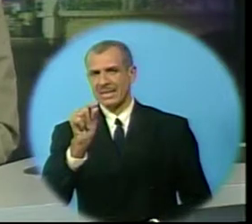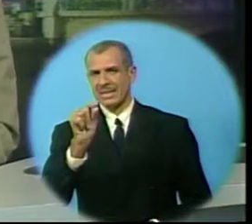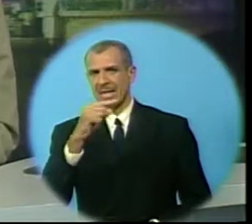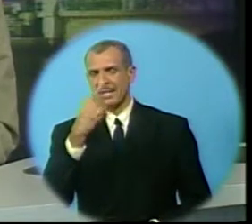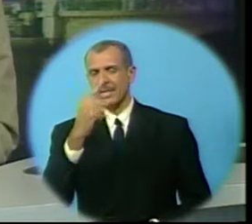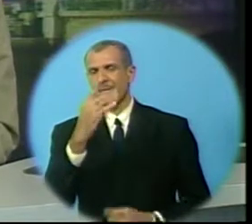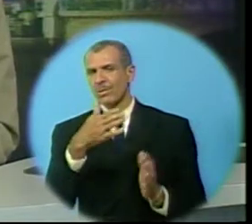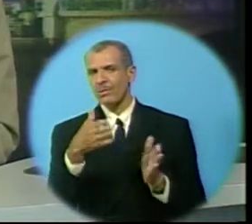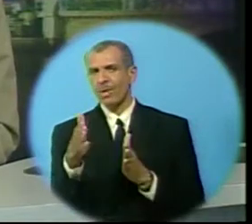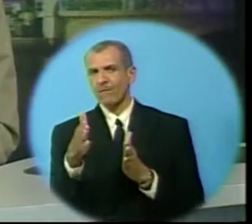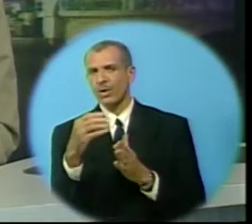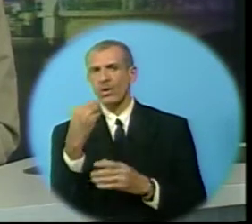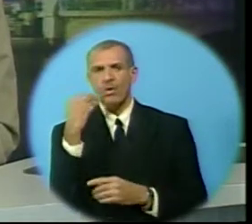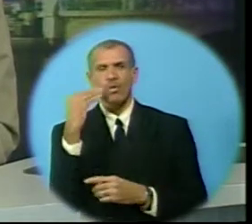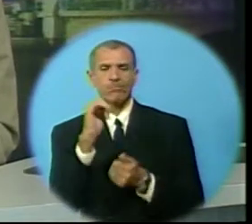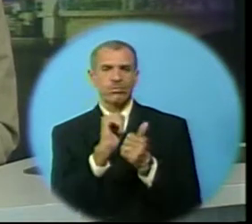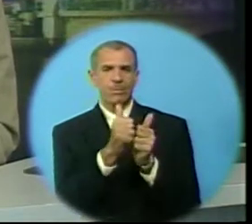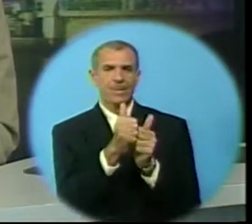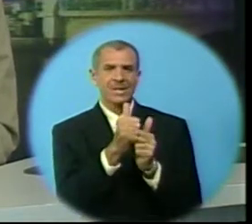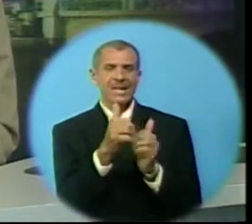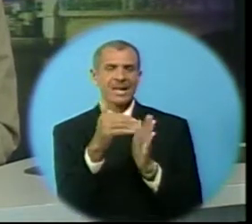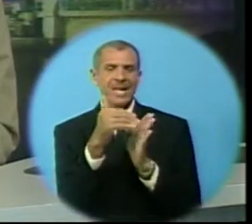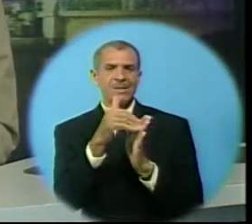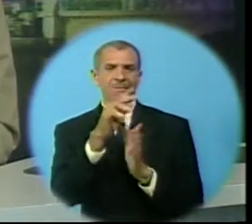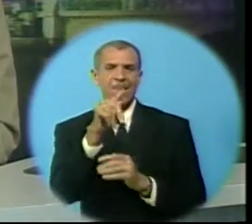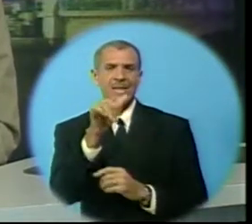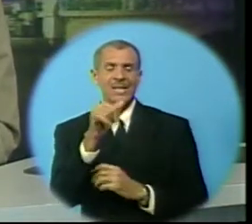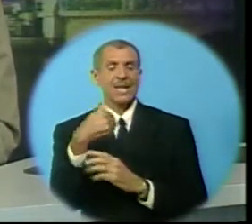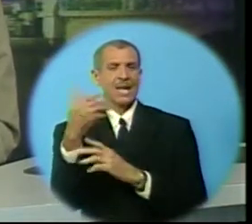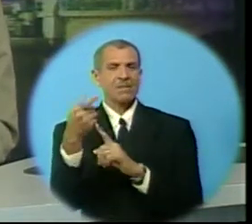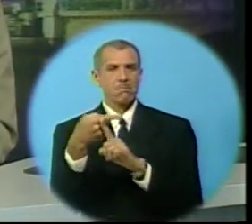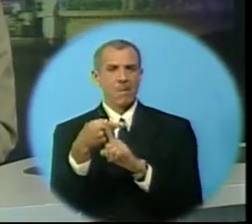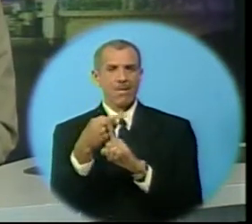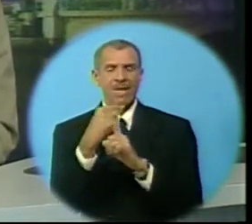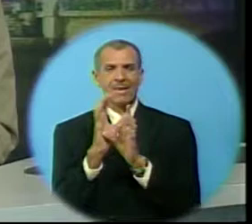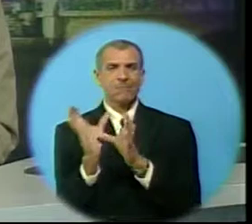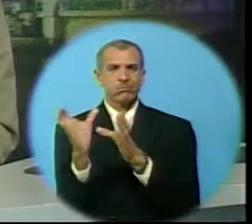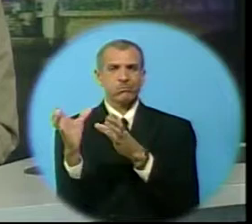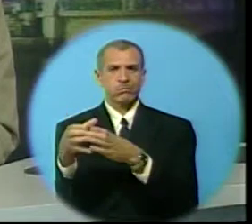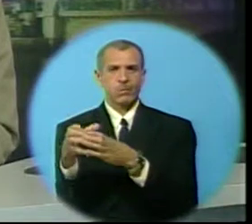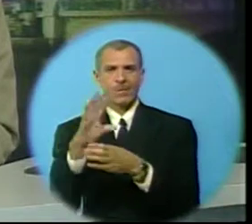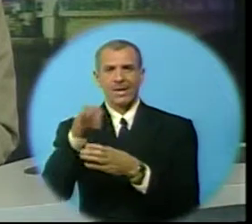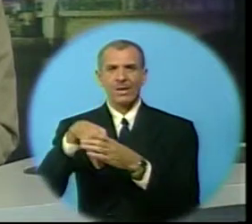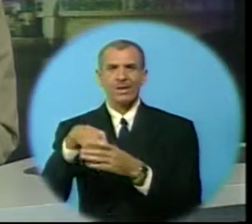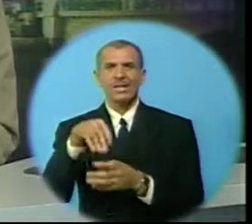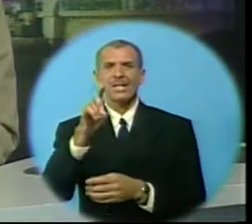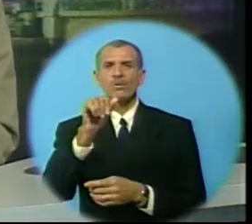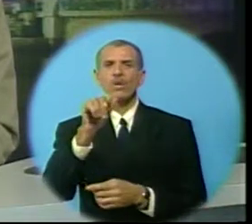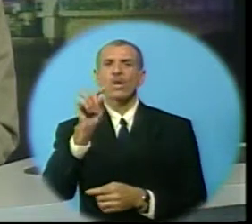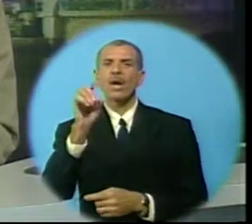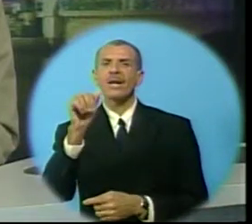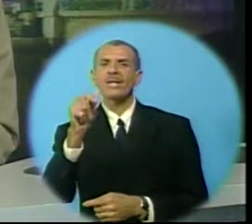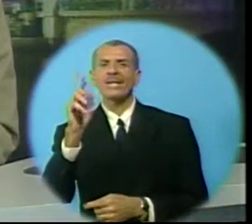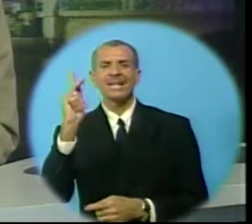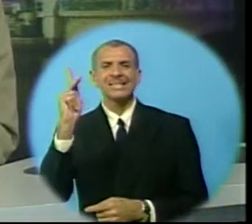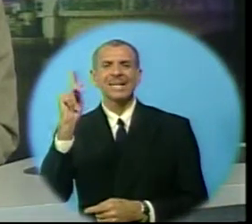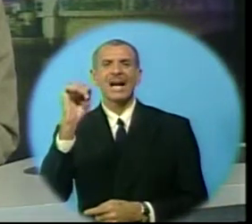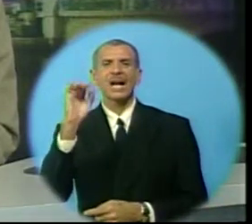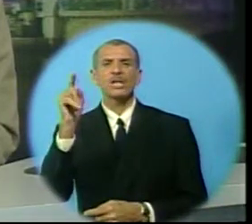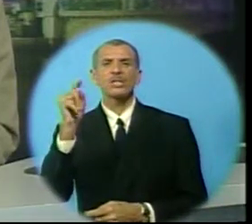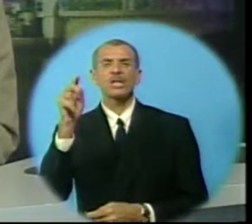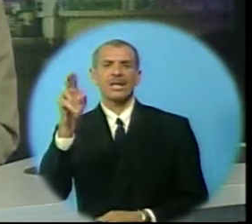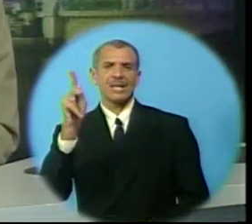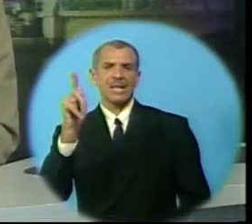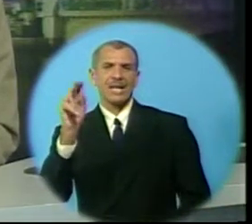the international home series against Pakistan women next month. And that squad, which includes Deandra Dottin, Kaisia and Kaishana